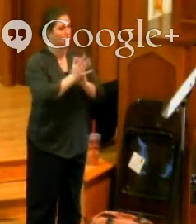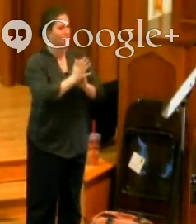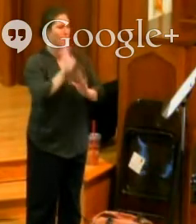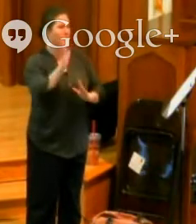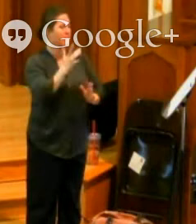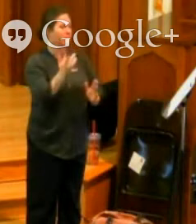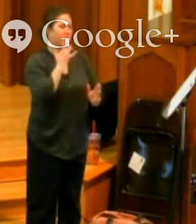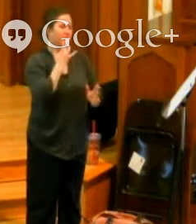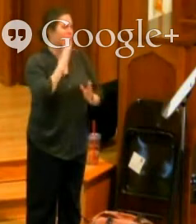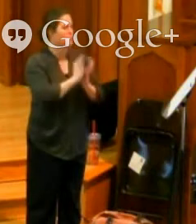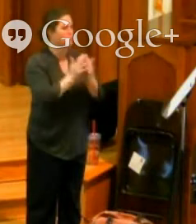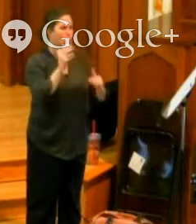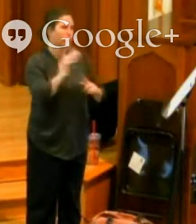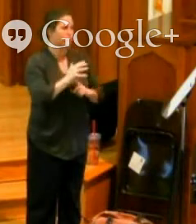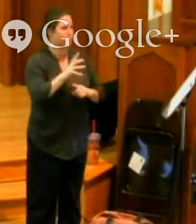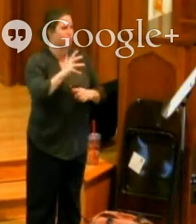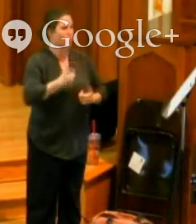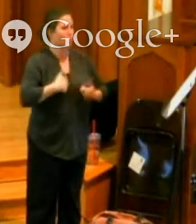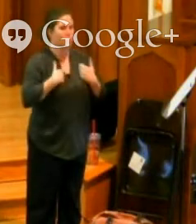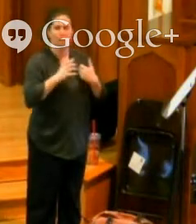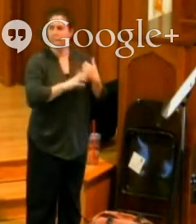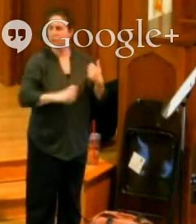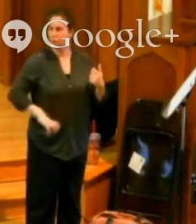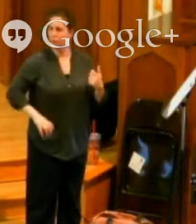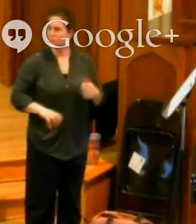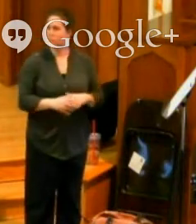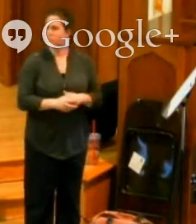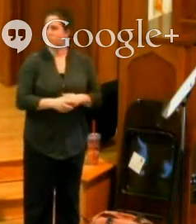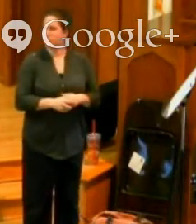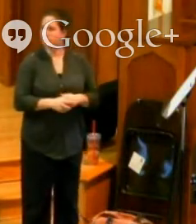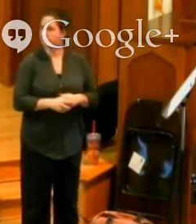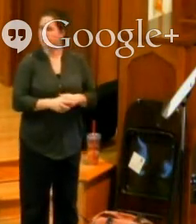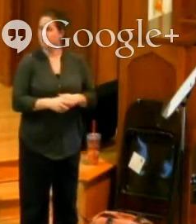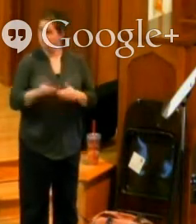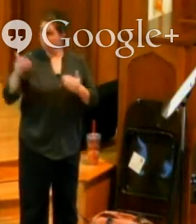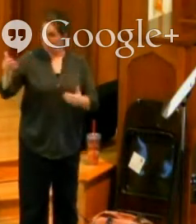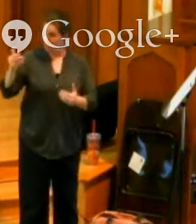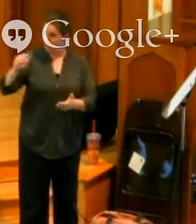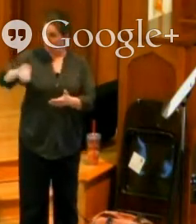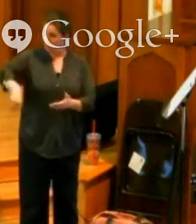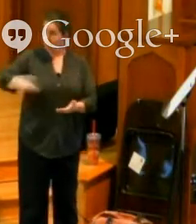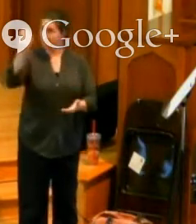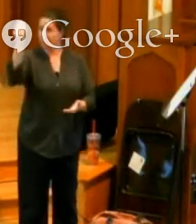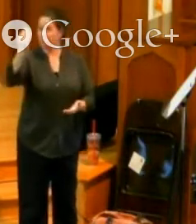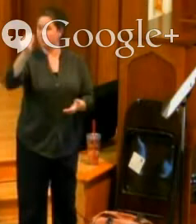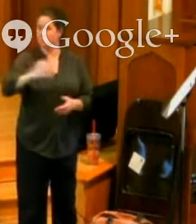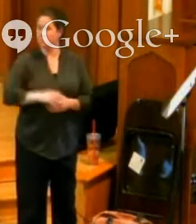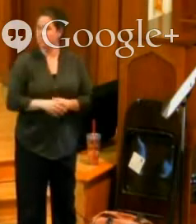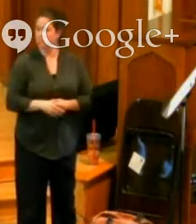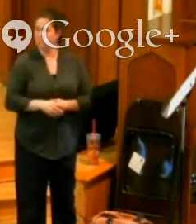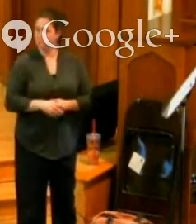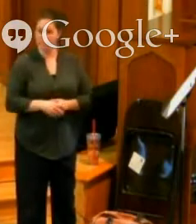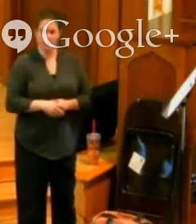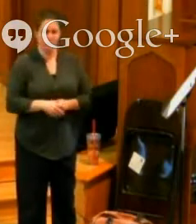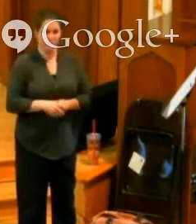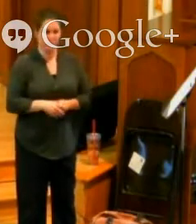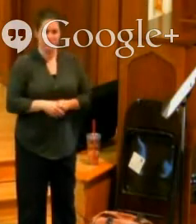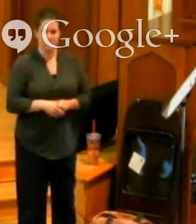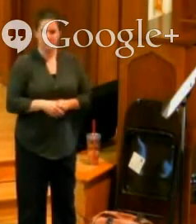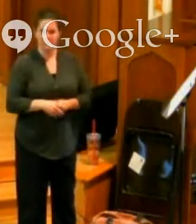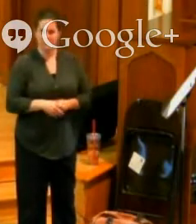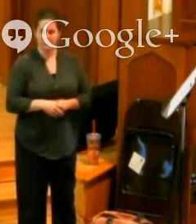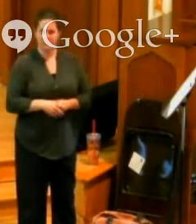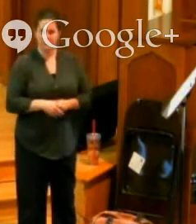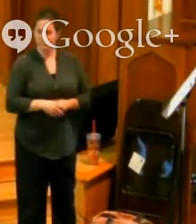life of Christ. So, thank you. Would you go ahead and draw one for me while you're here? I'll hold it. You,